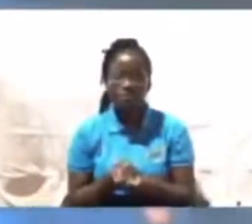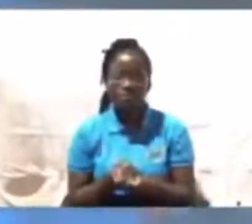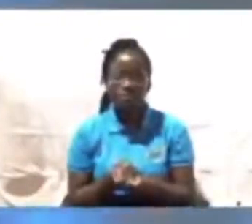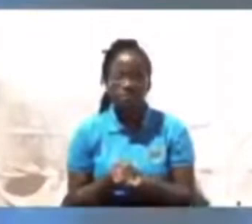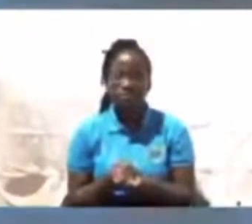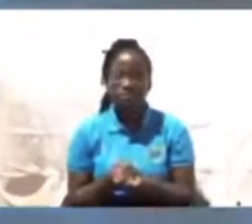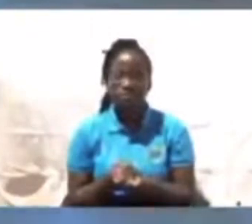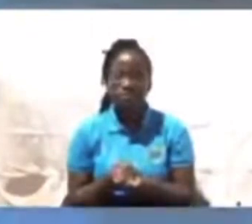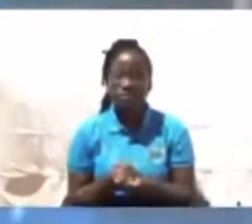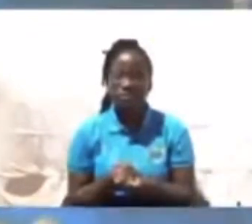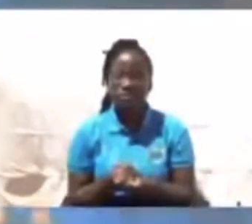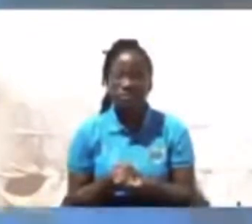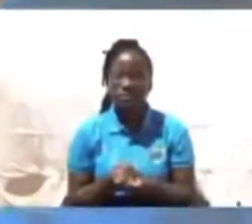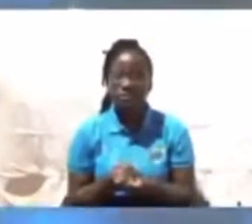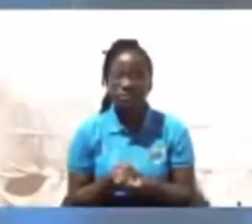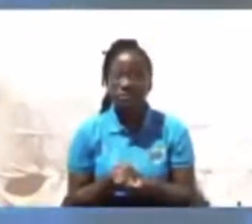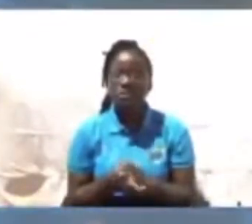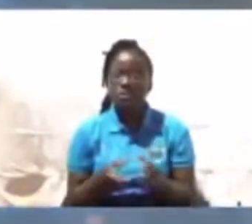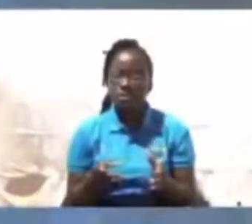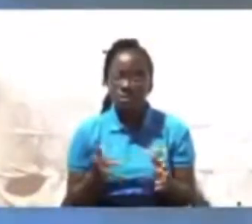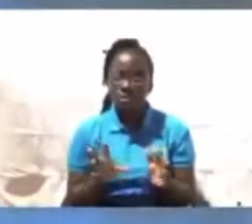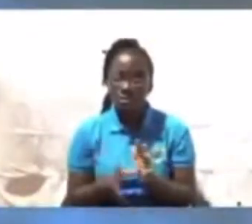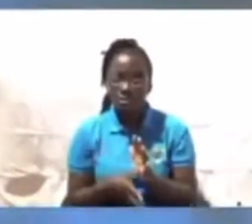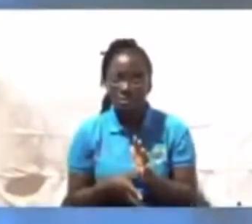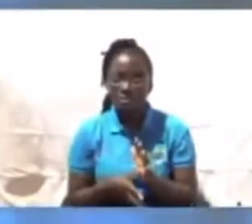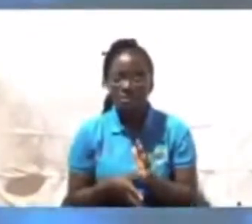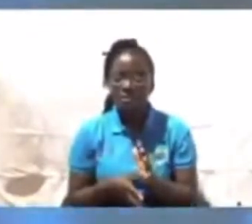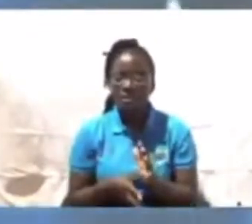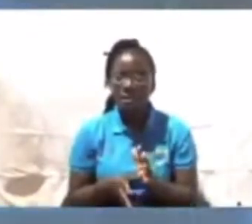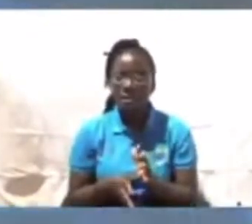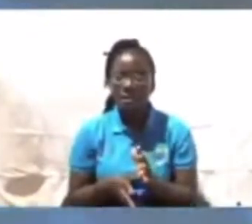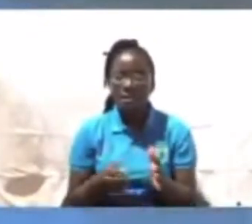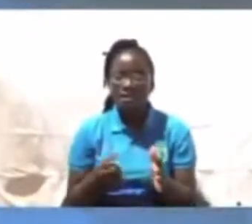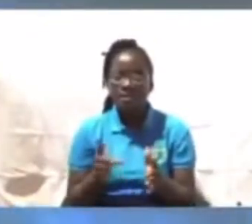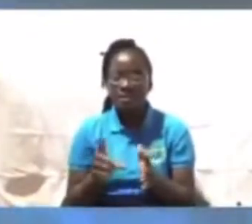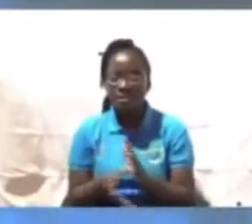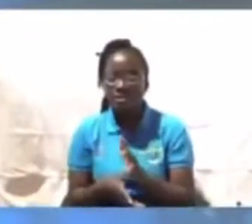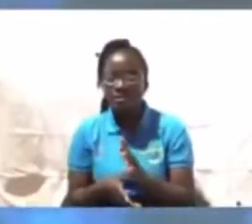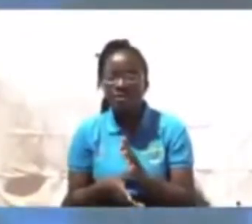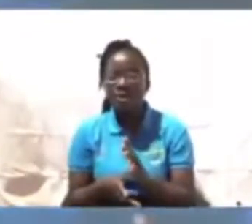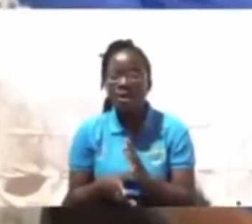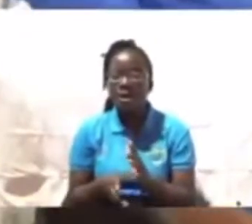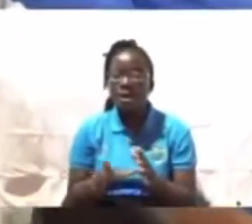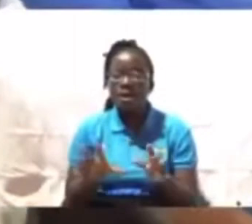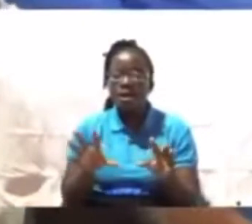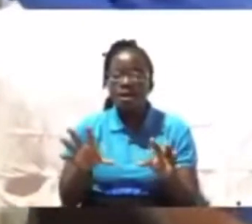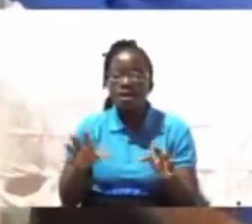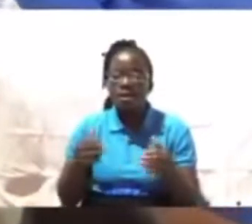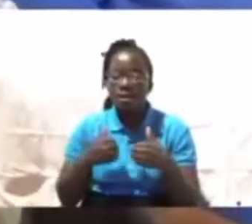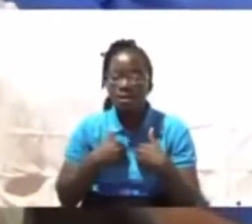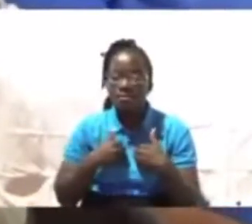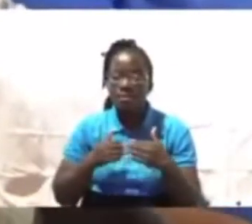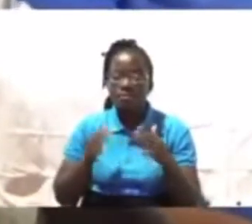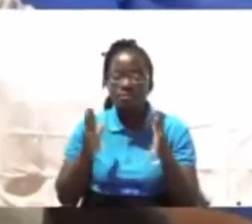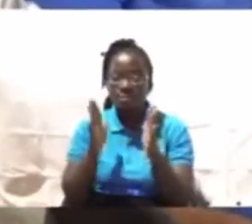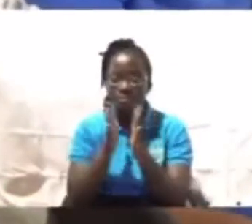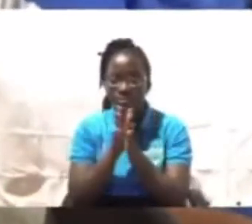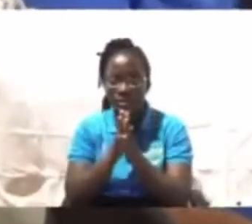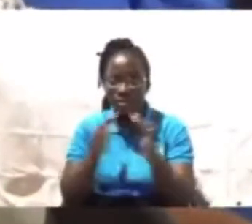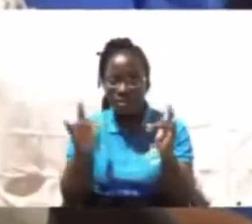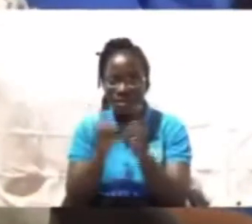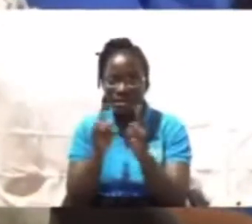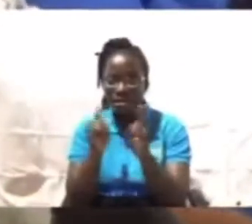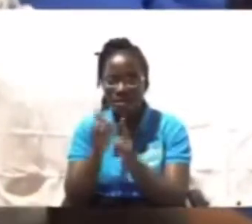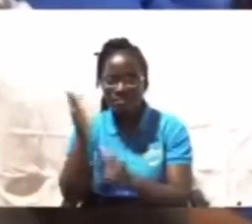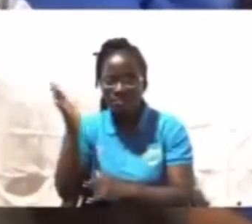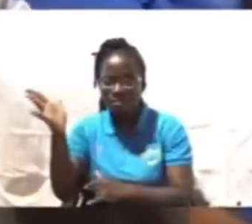onu so ena me se penye obakwa prayer camp o de ohumba ma yesu we de opompo ba ma o de ohumba ba yesu ena bi di ne di